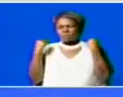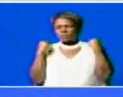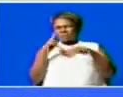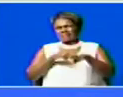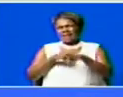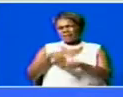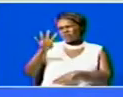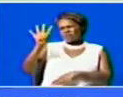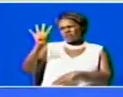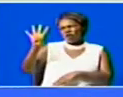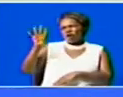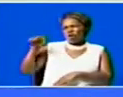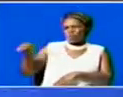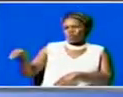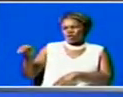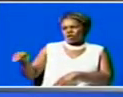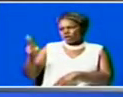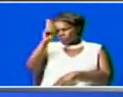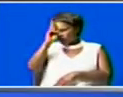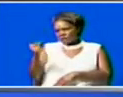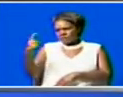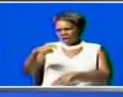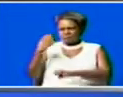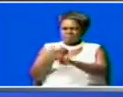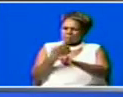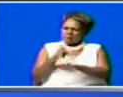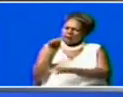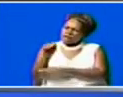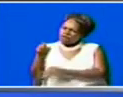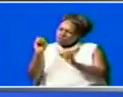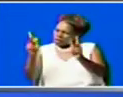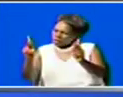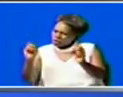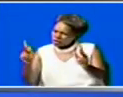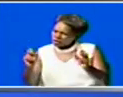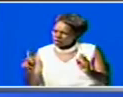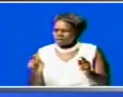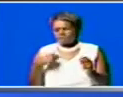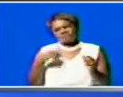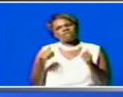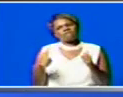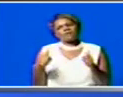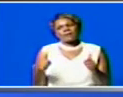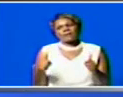a.m. And the warden kept coming and knocking, like, are you okay? I was like, yeah, I'm fine.